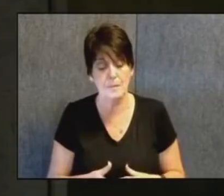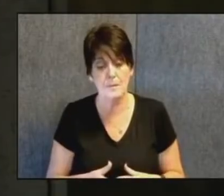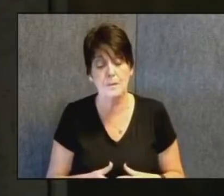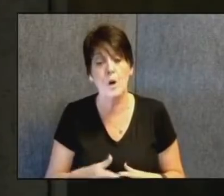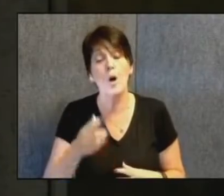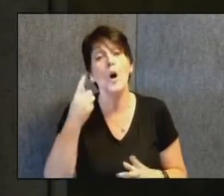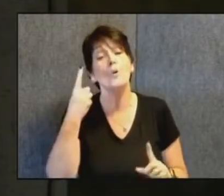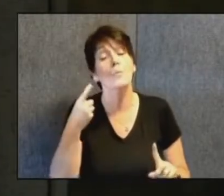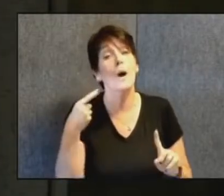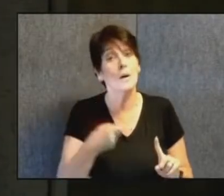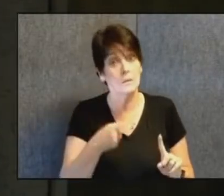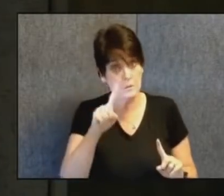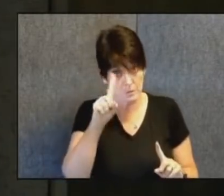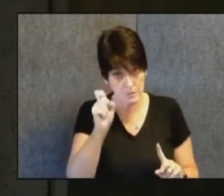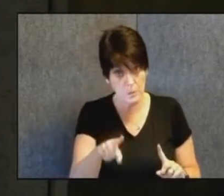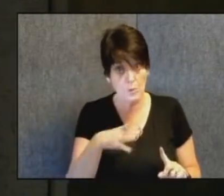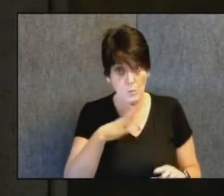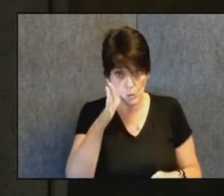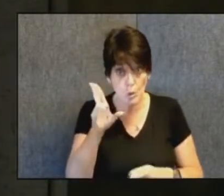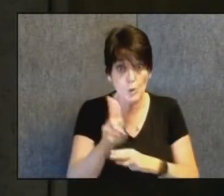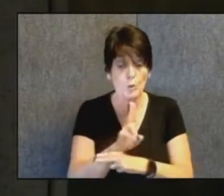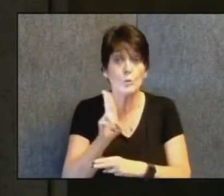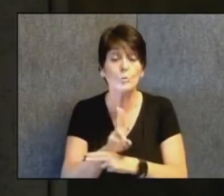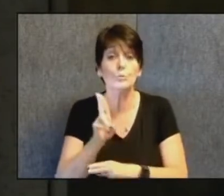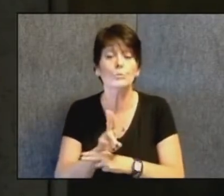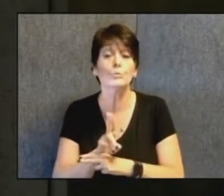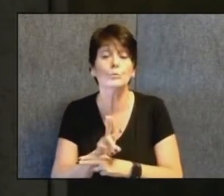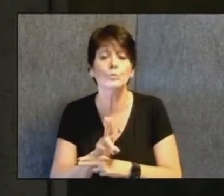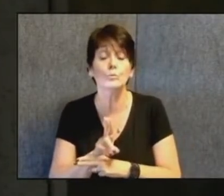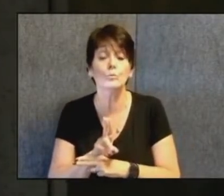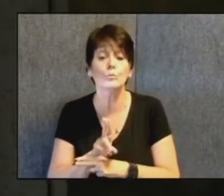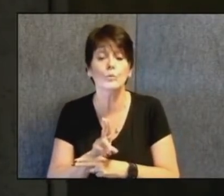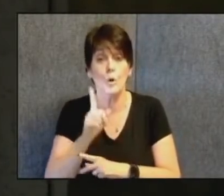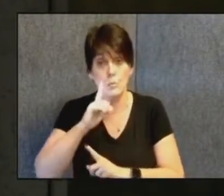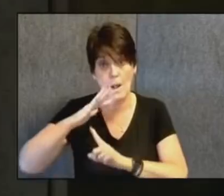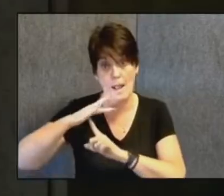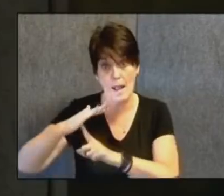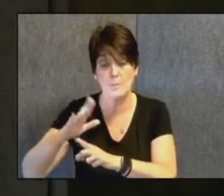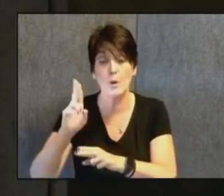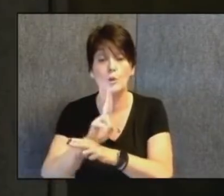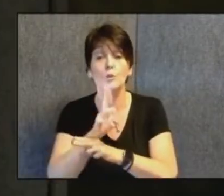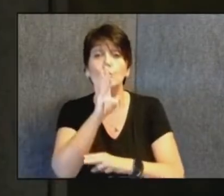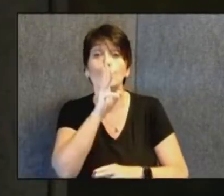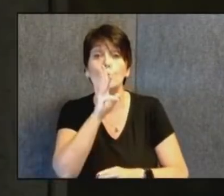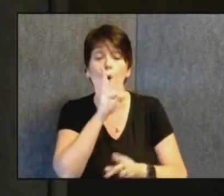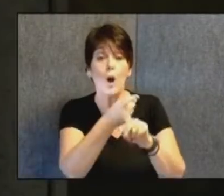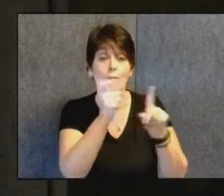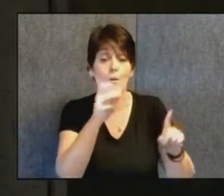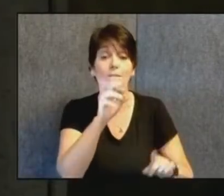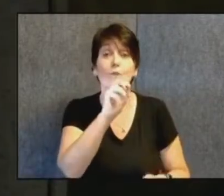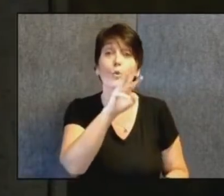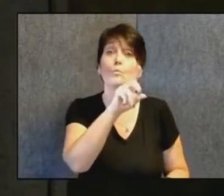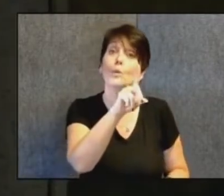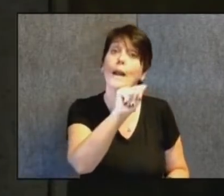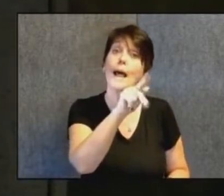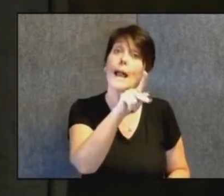One of them is, are we going to use, will helicopters use water out of Kirkwood Lake? As our fire